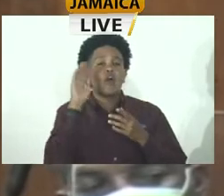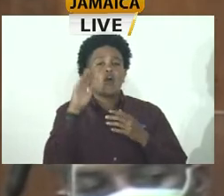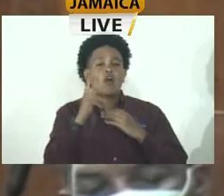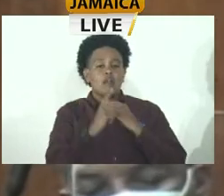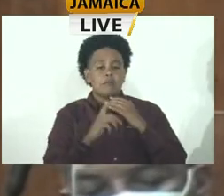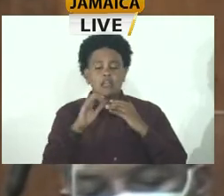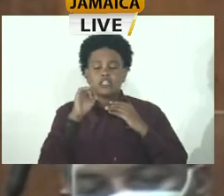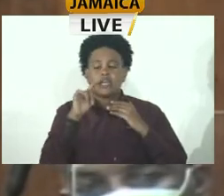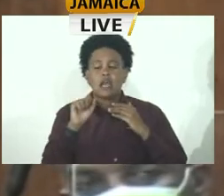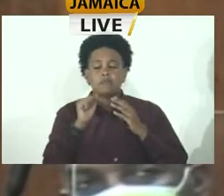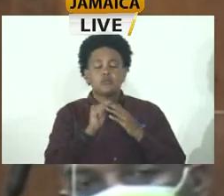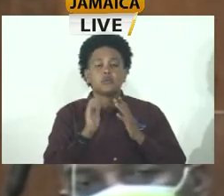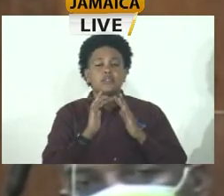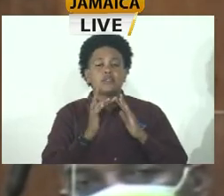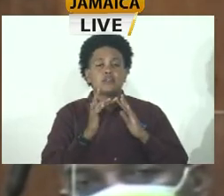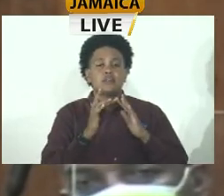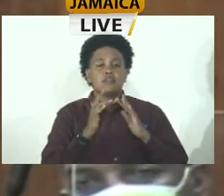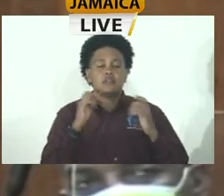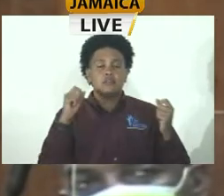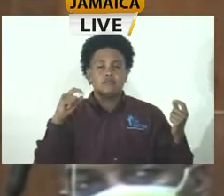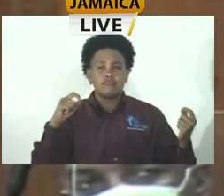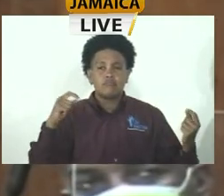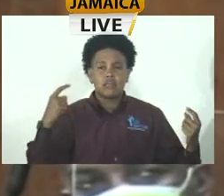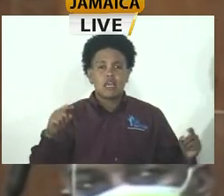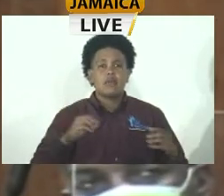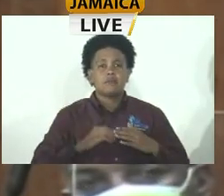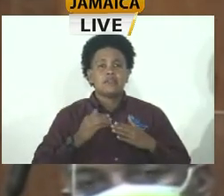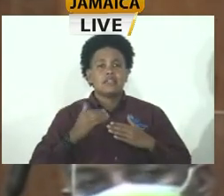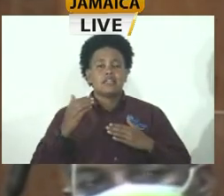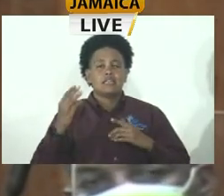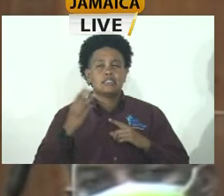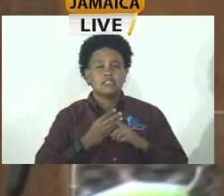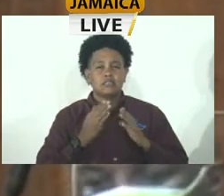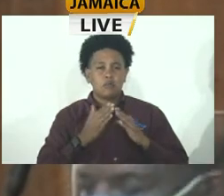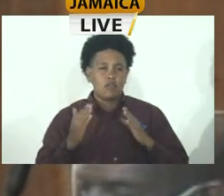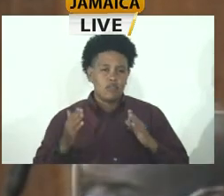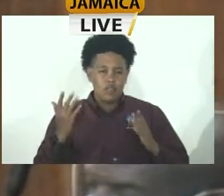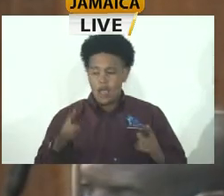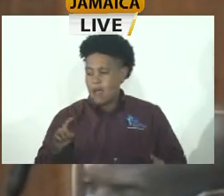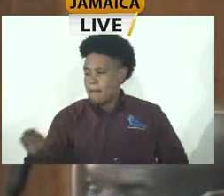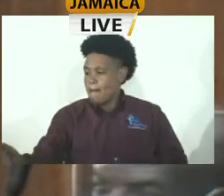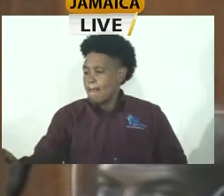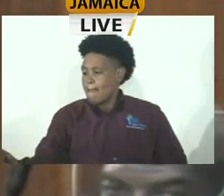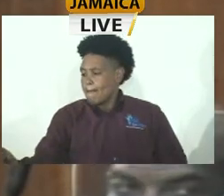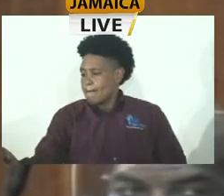capitals with broadband connectivity within the next six months or so